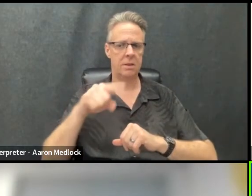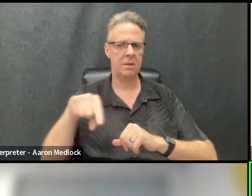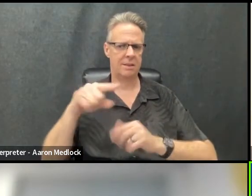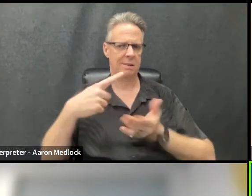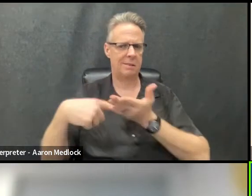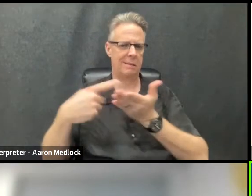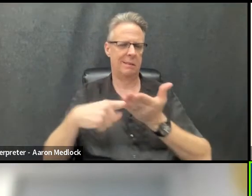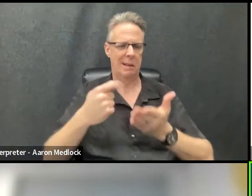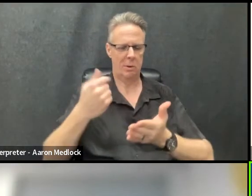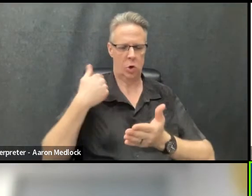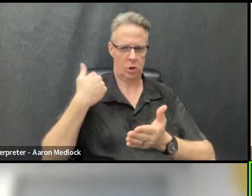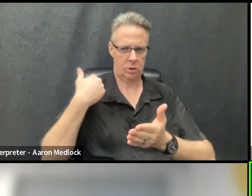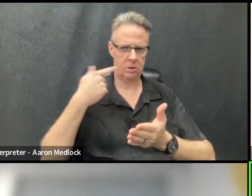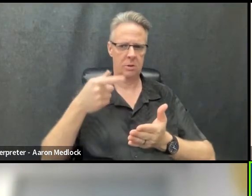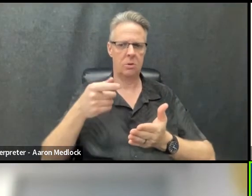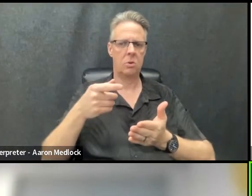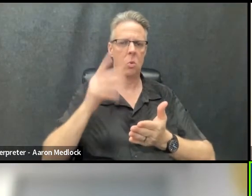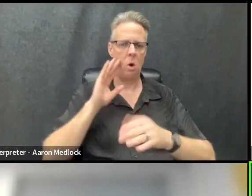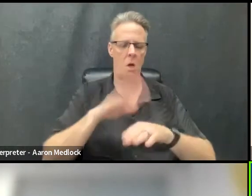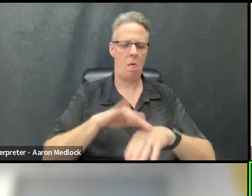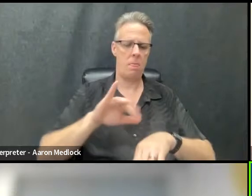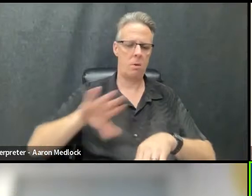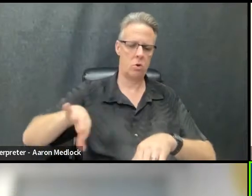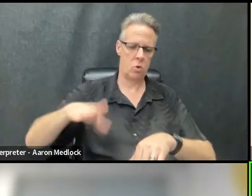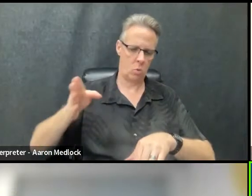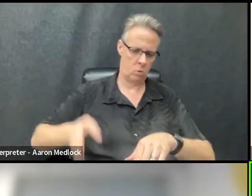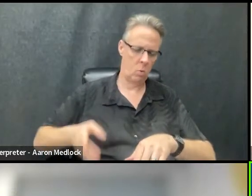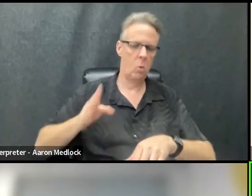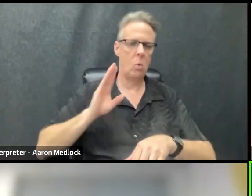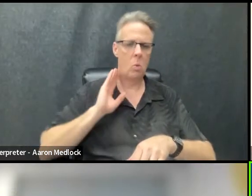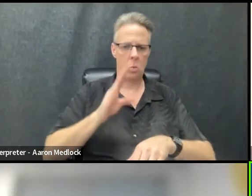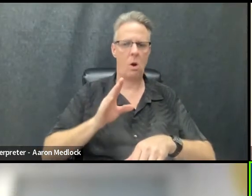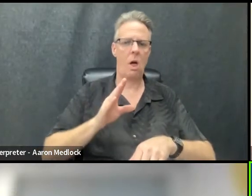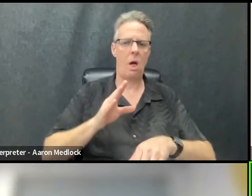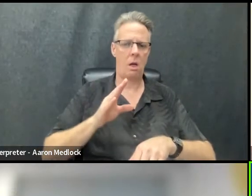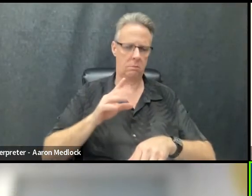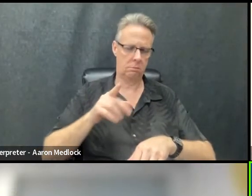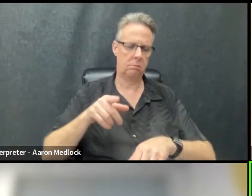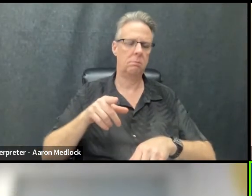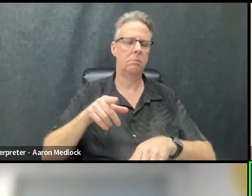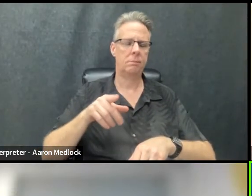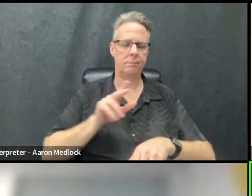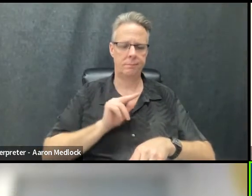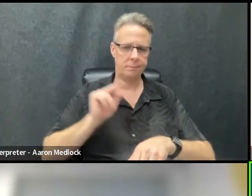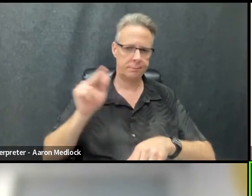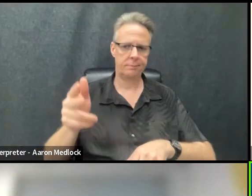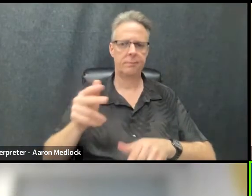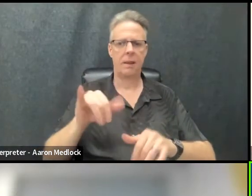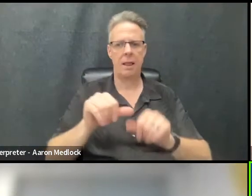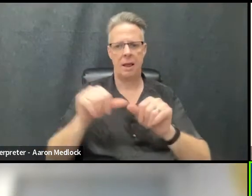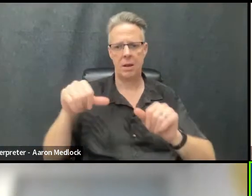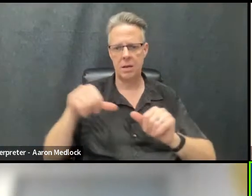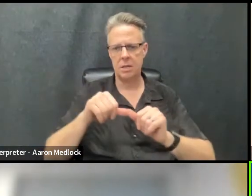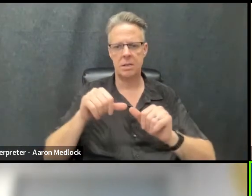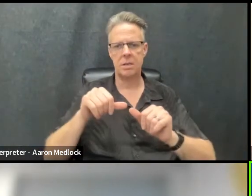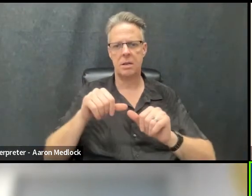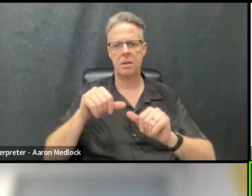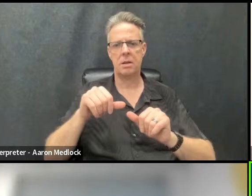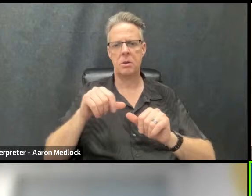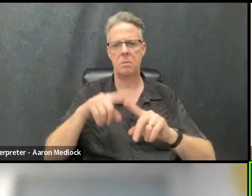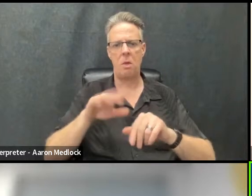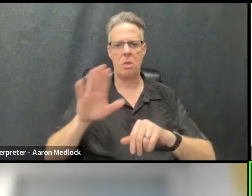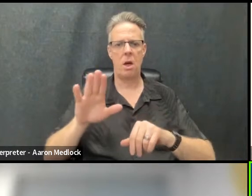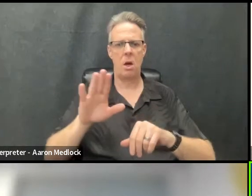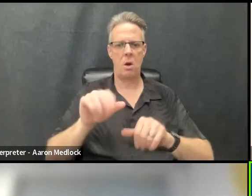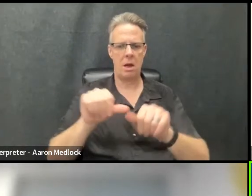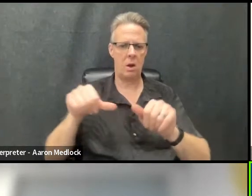discussed earlier, that'll be on the shoulder, will be interacting with this, and they'll come on in locations depending on their actual routing and